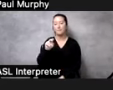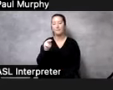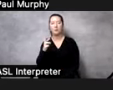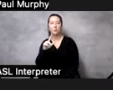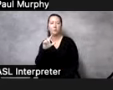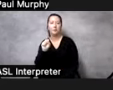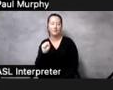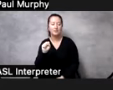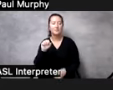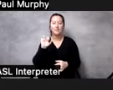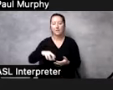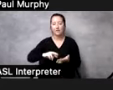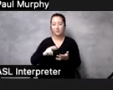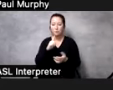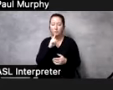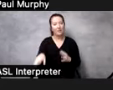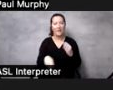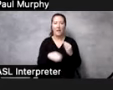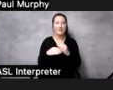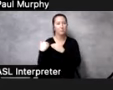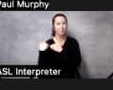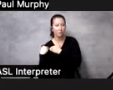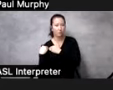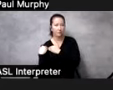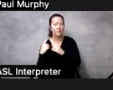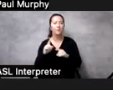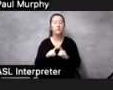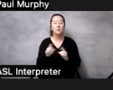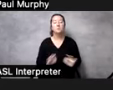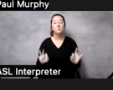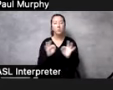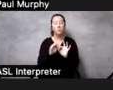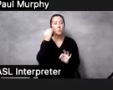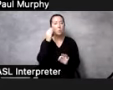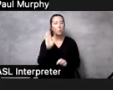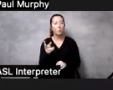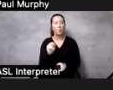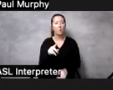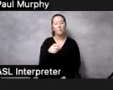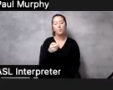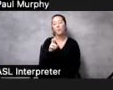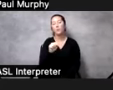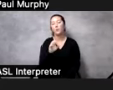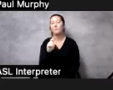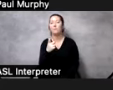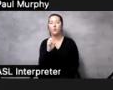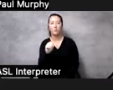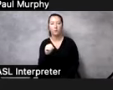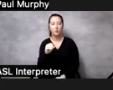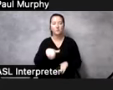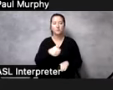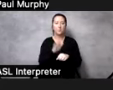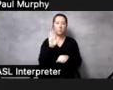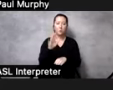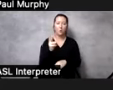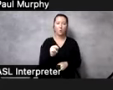some of the activities we do. But the key thing is to create your own portfolio and choose how you want to build your career. And so what we want